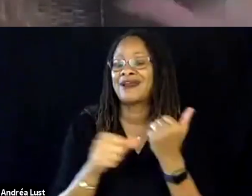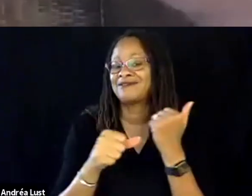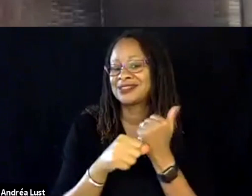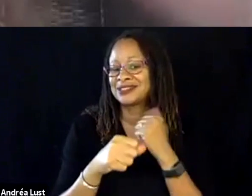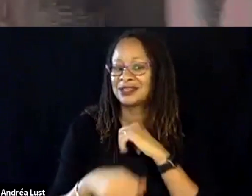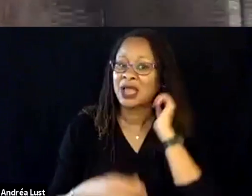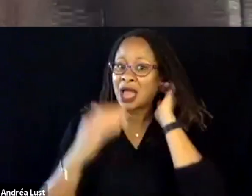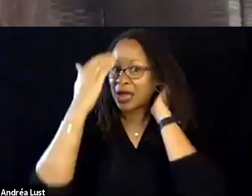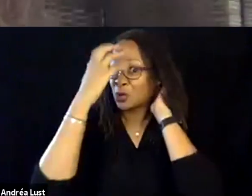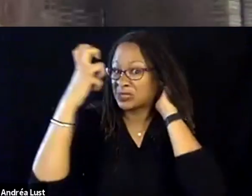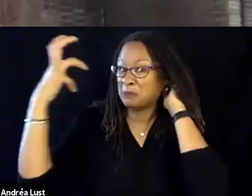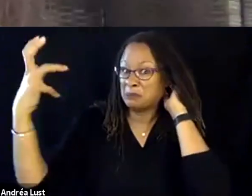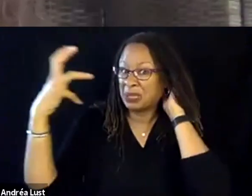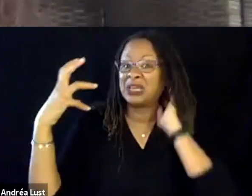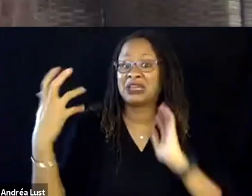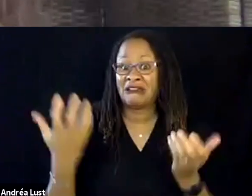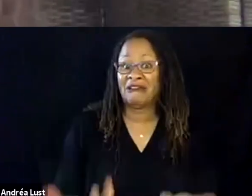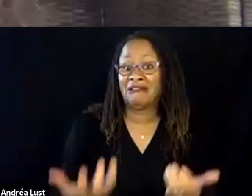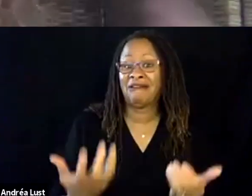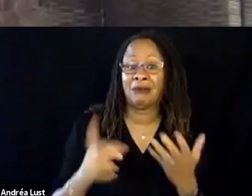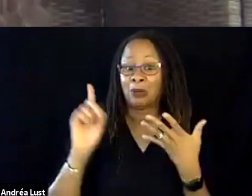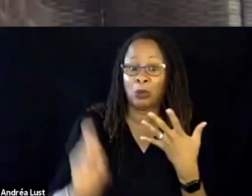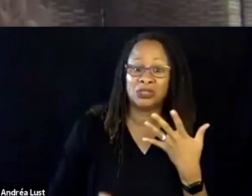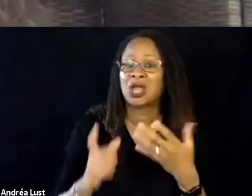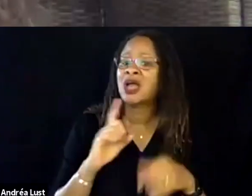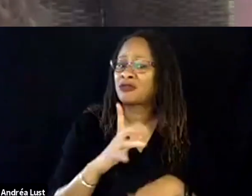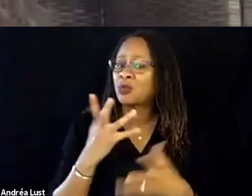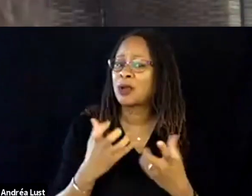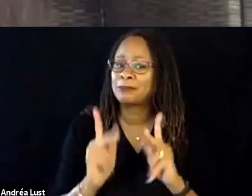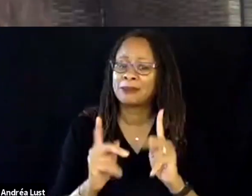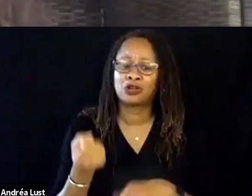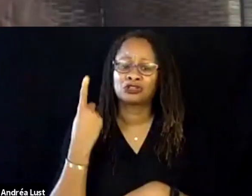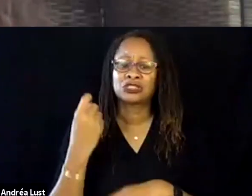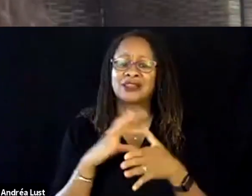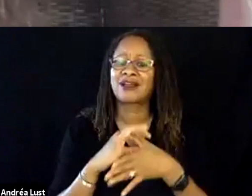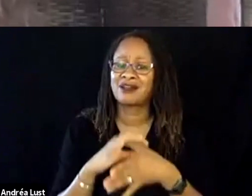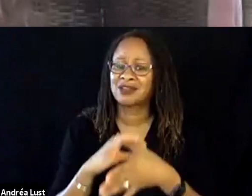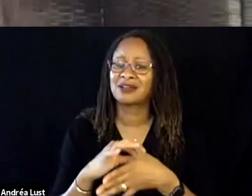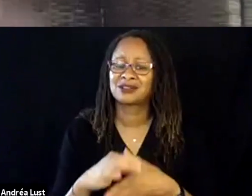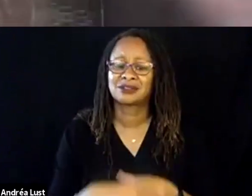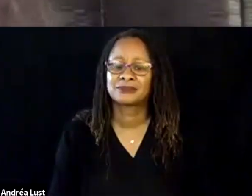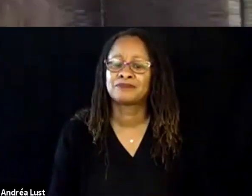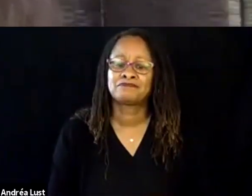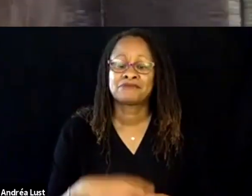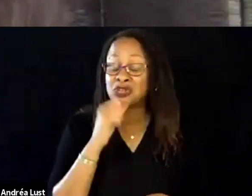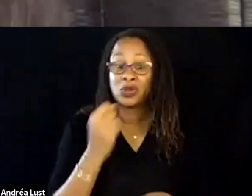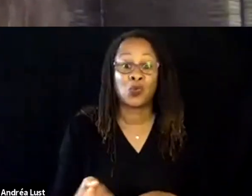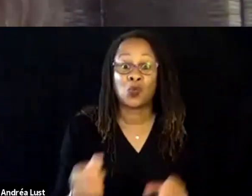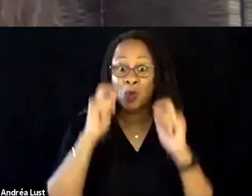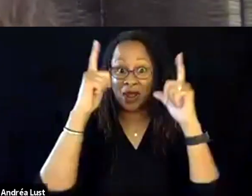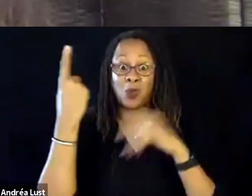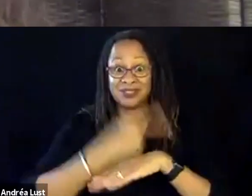know it's a big chunky question, but I wanted people to really understand the context. You didn't just wake up one day